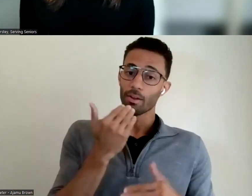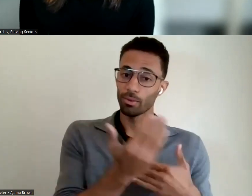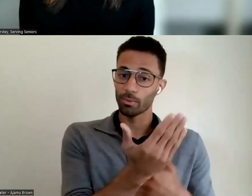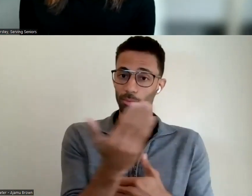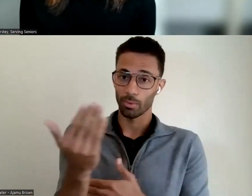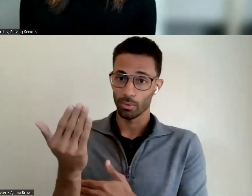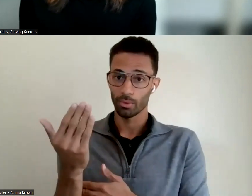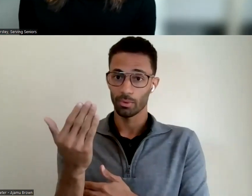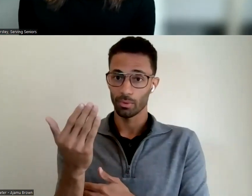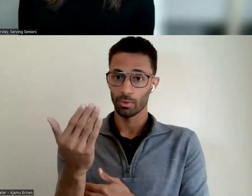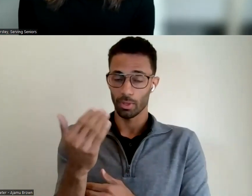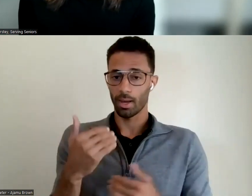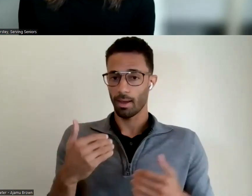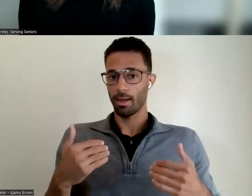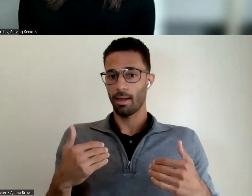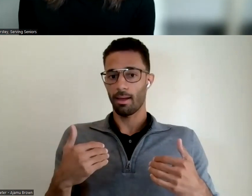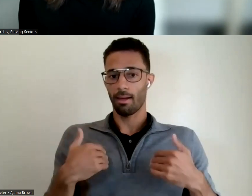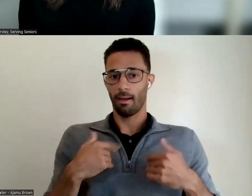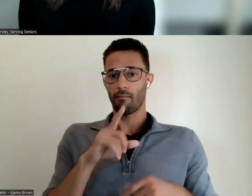my questions. I put them in chat.